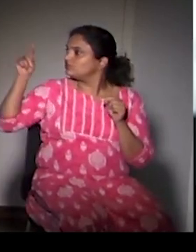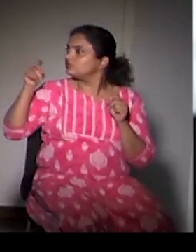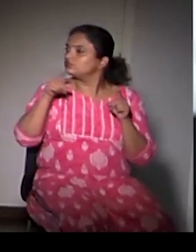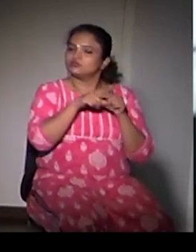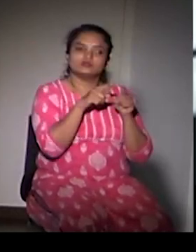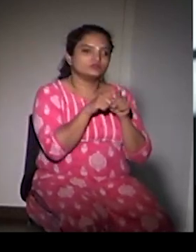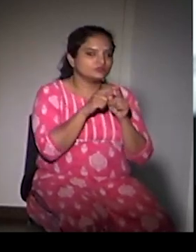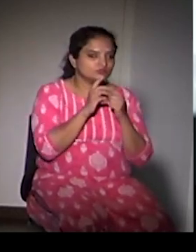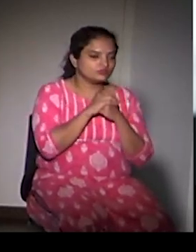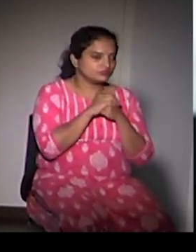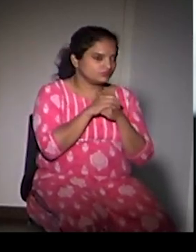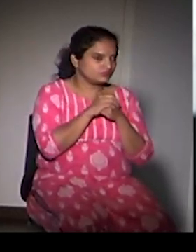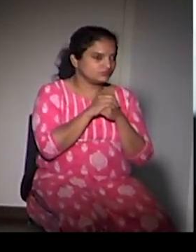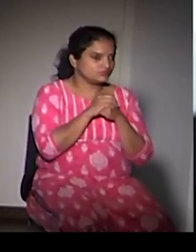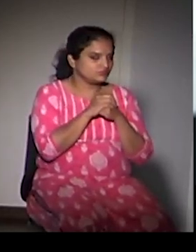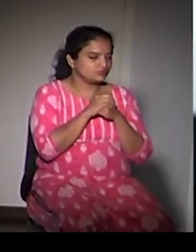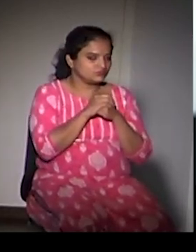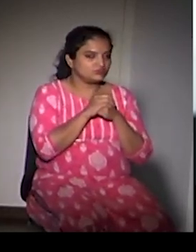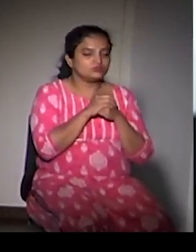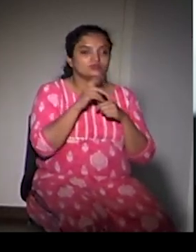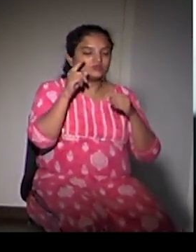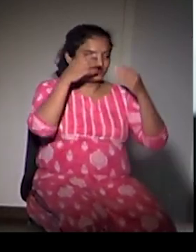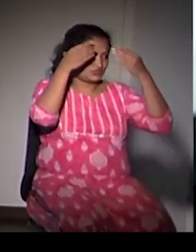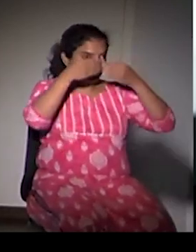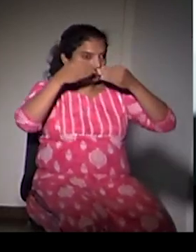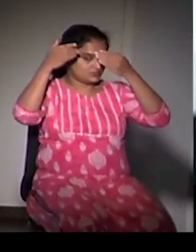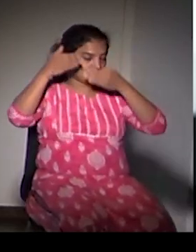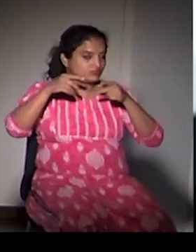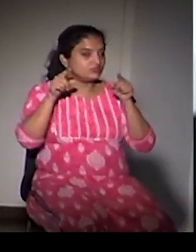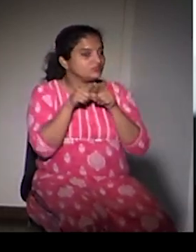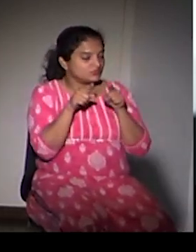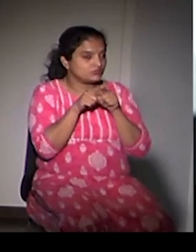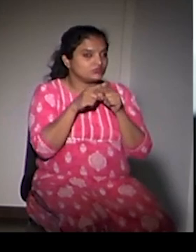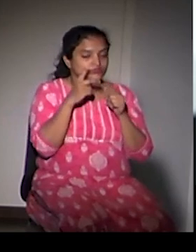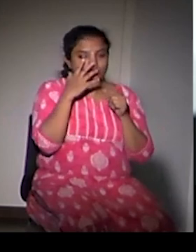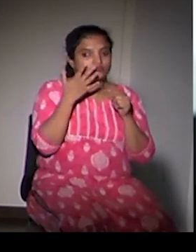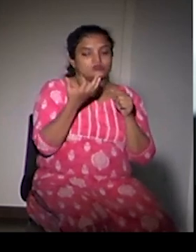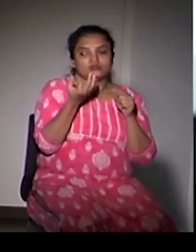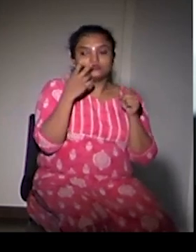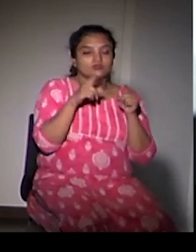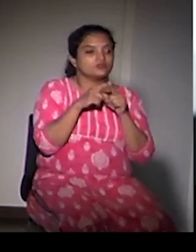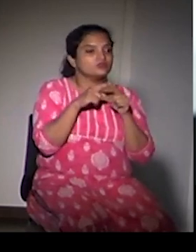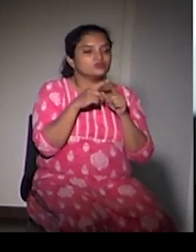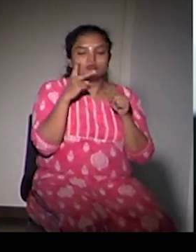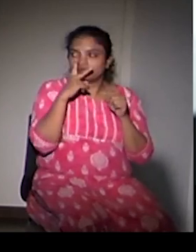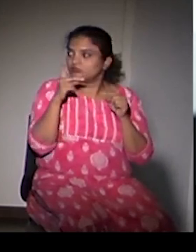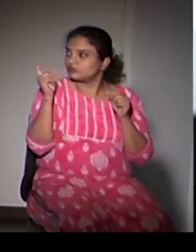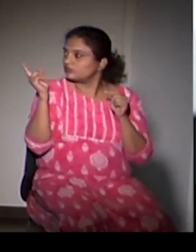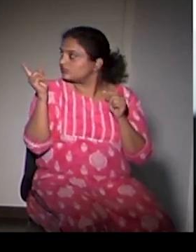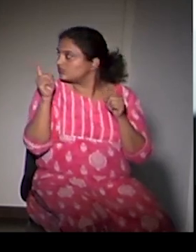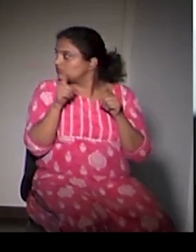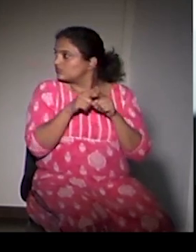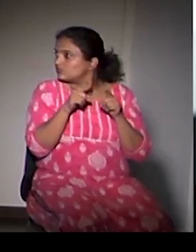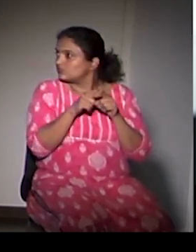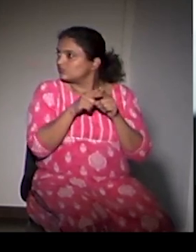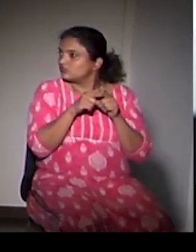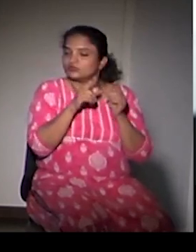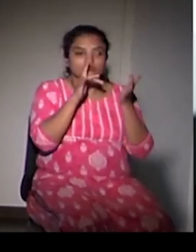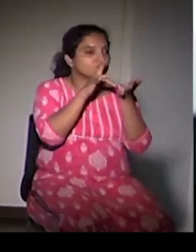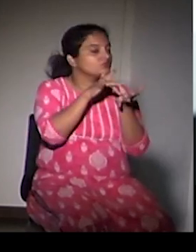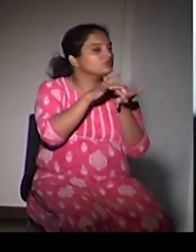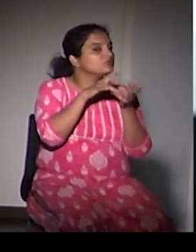the fascination of these tiles in Goa, which again are totally unique. This is in the convent of Santa